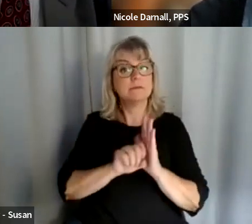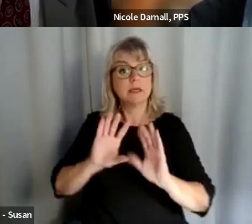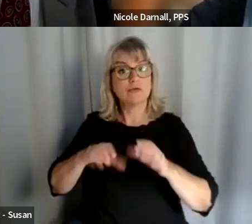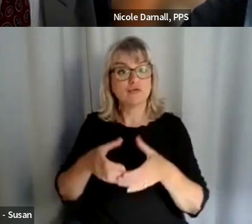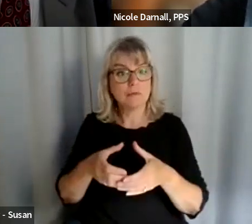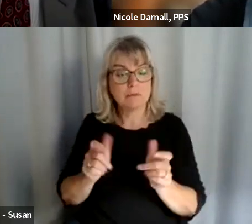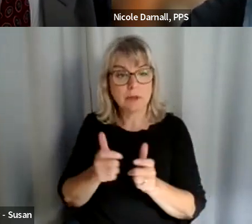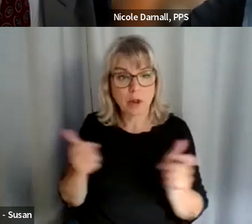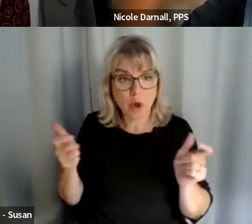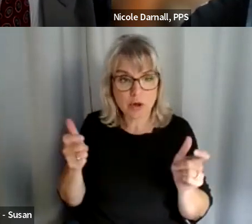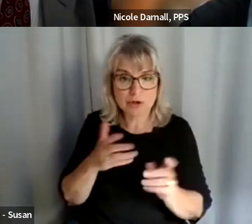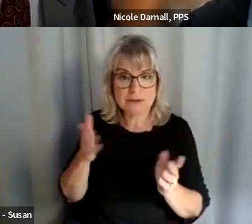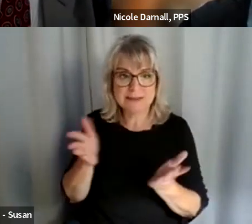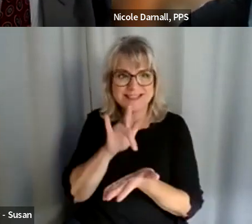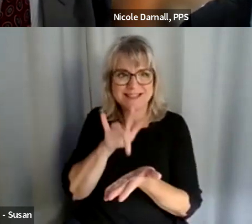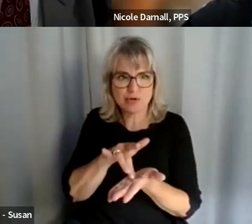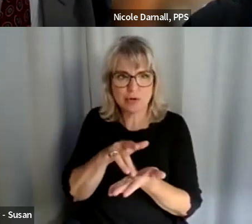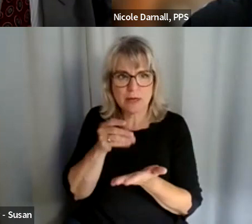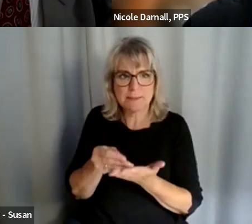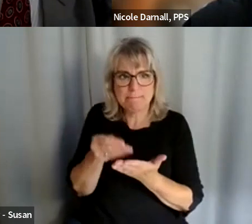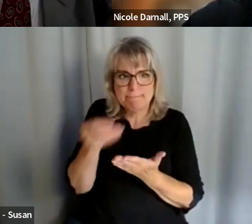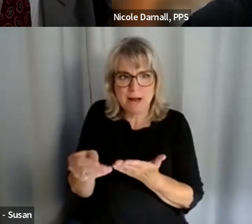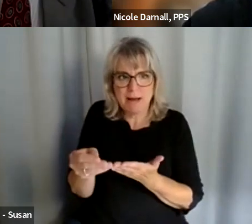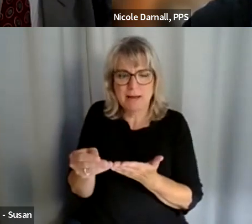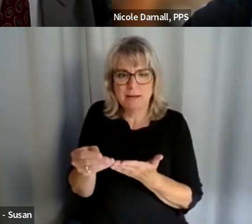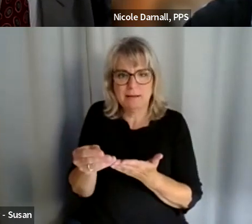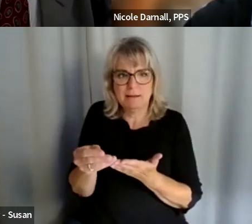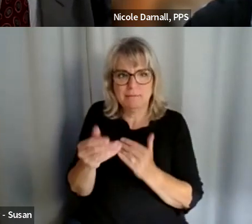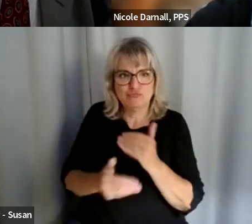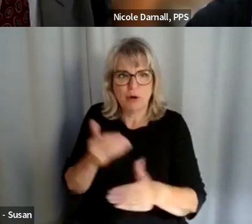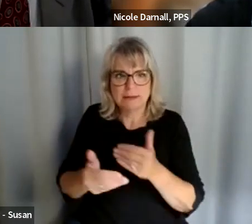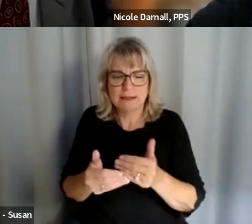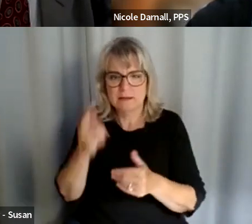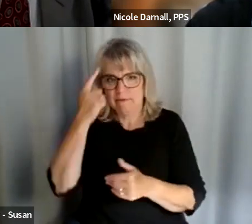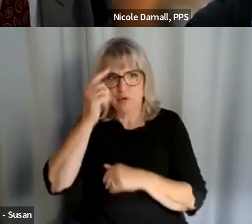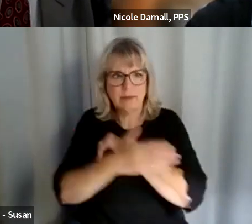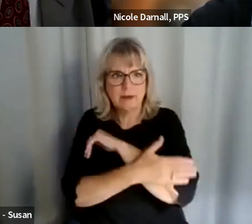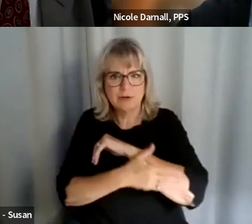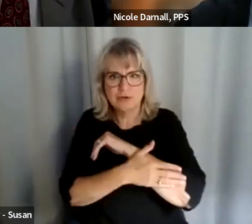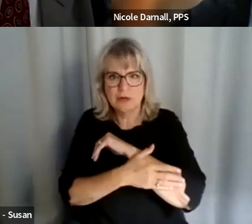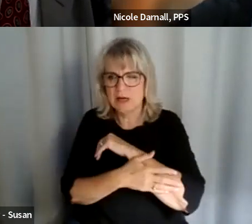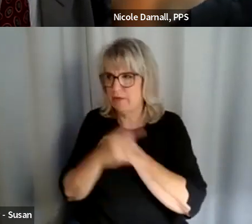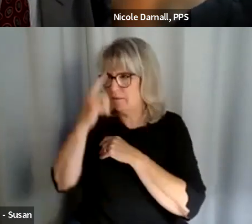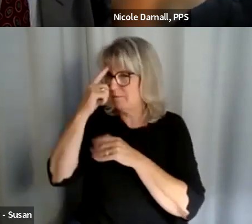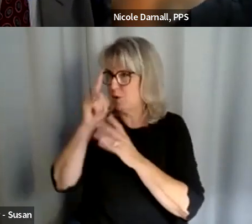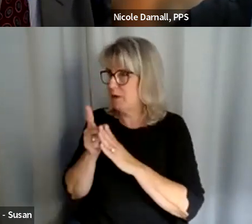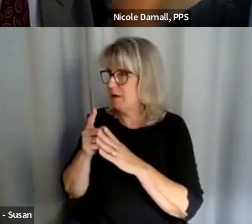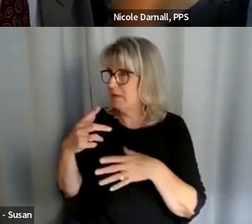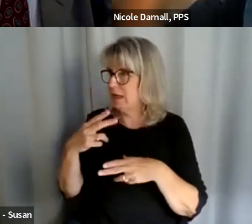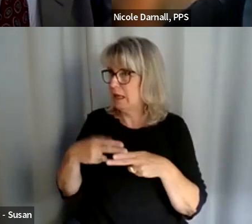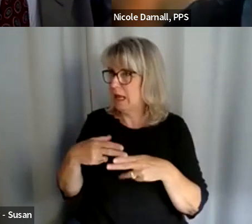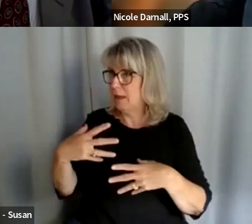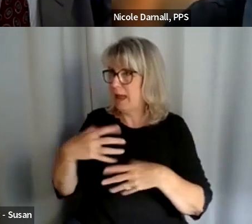largest centralized buying vehicle in the country. And I'm just having a middle-aged moment about the acronym for these